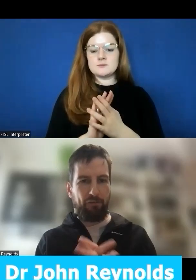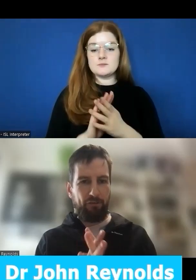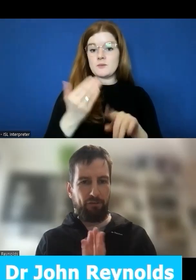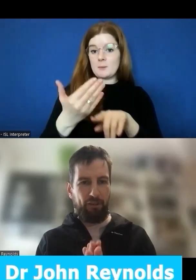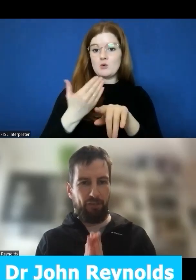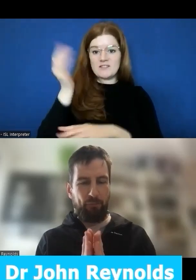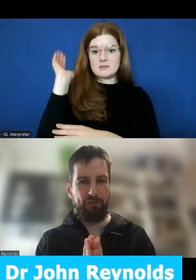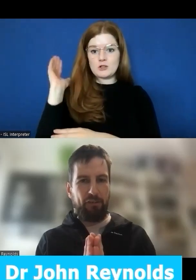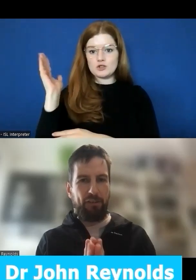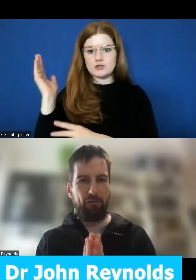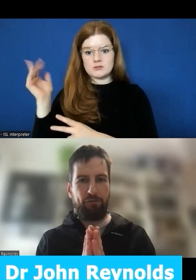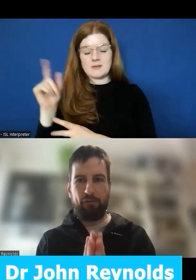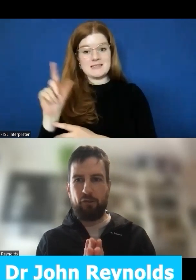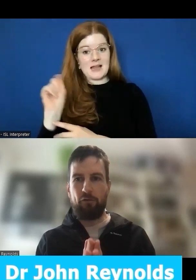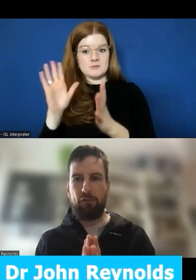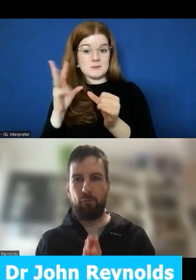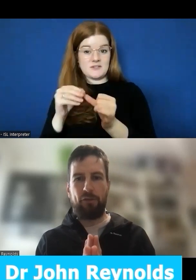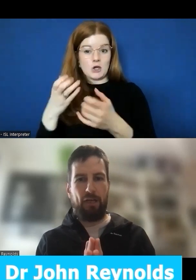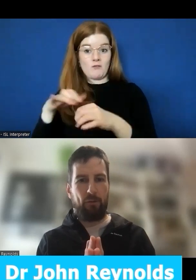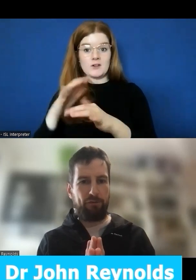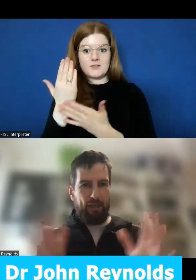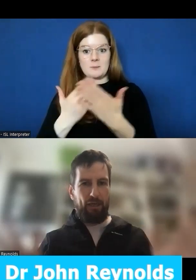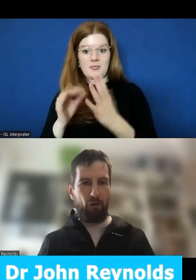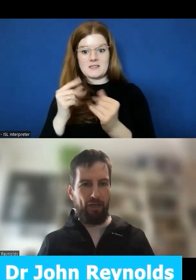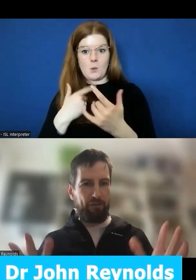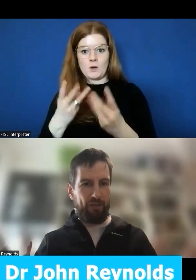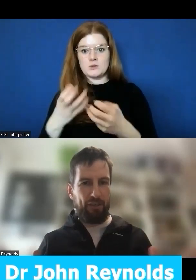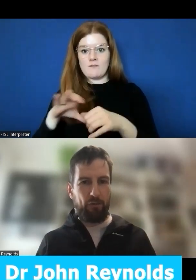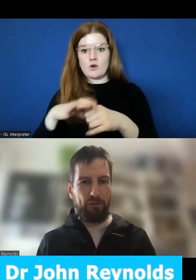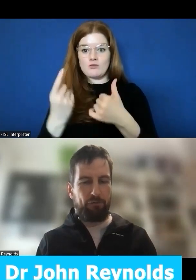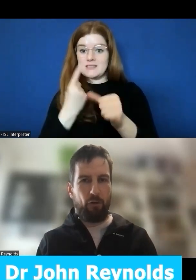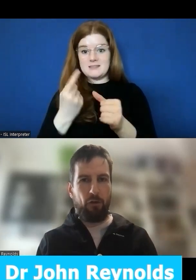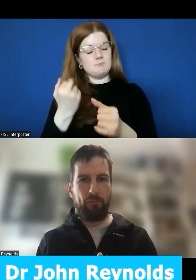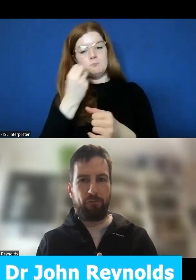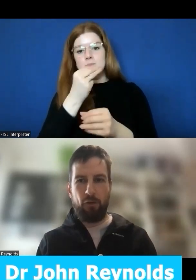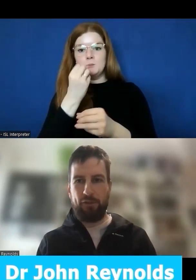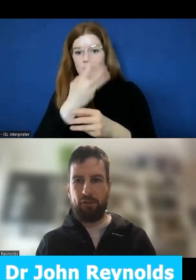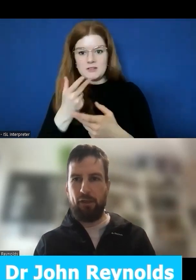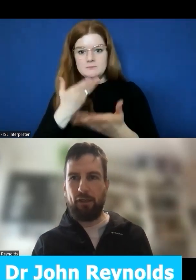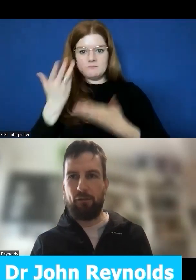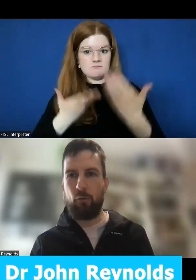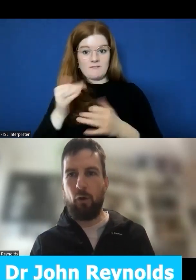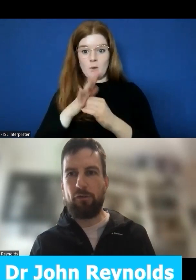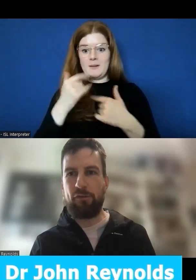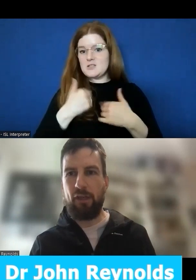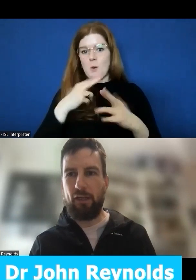Previous speakers and Talha particularly have covered some of the ground already very eloquently for me, so I won't.